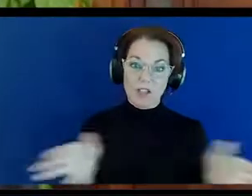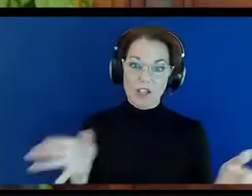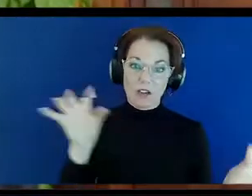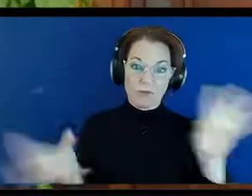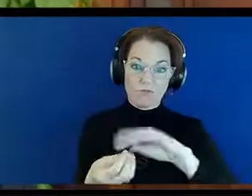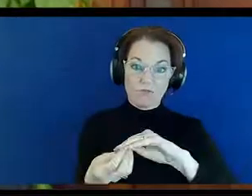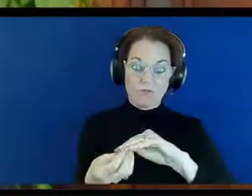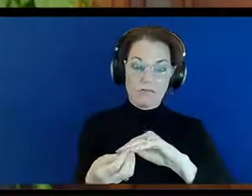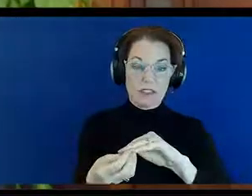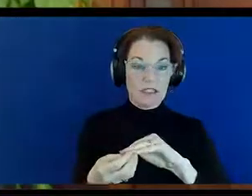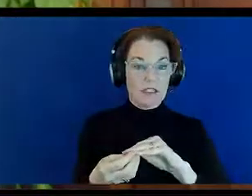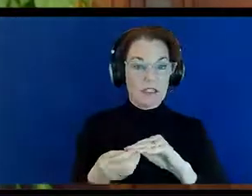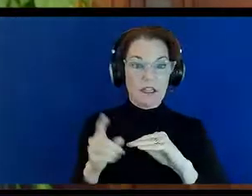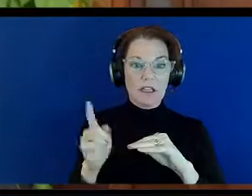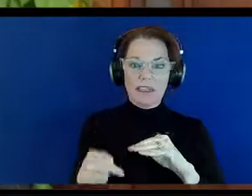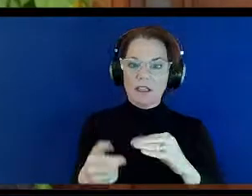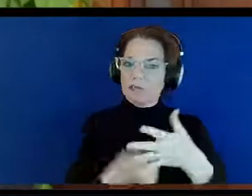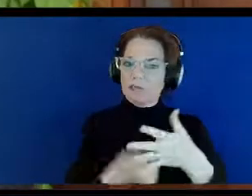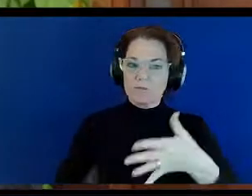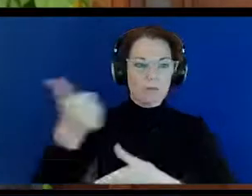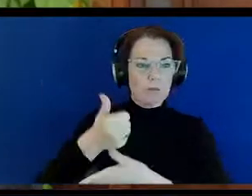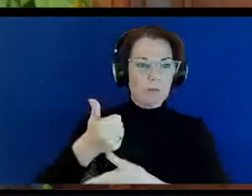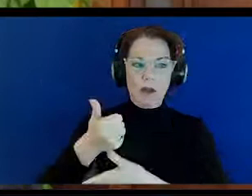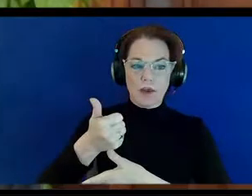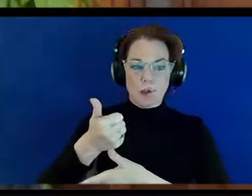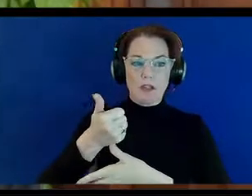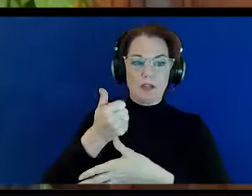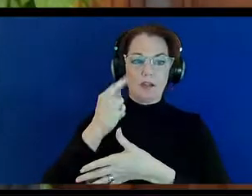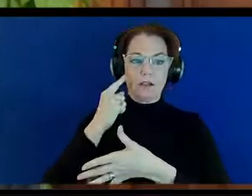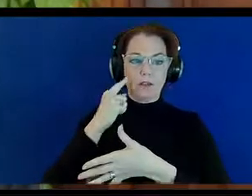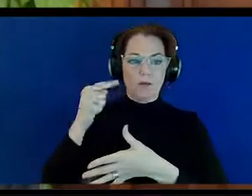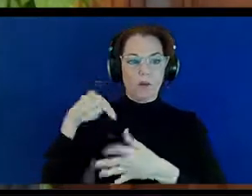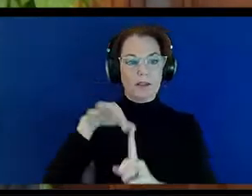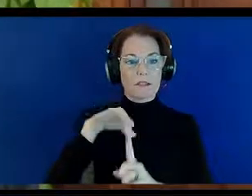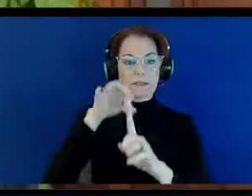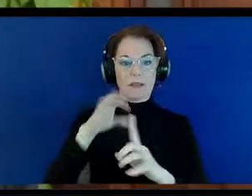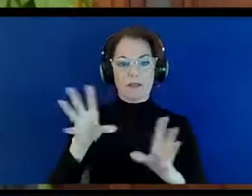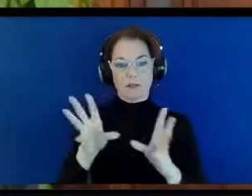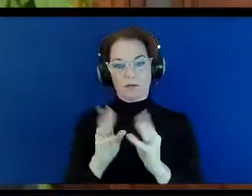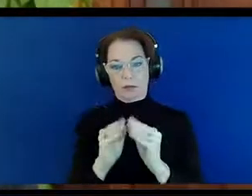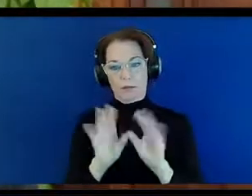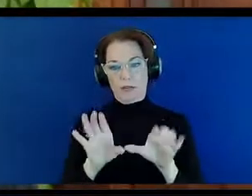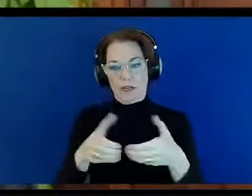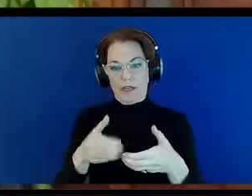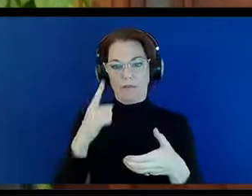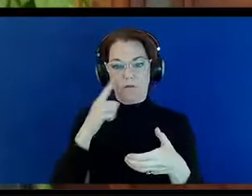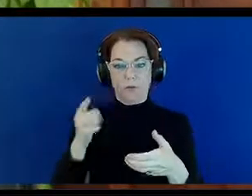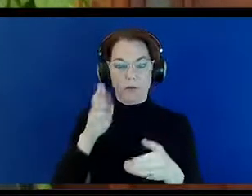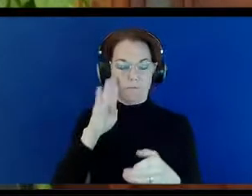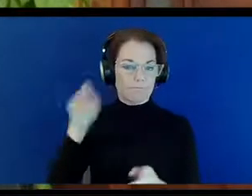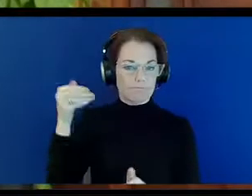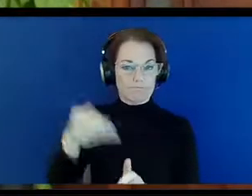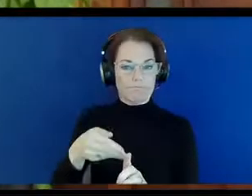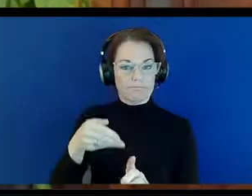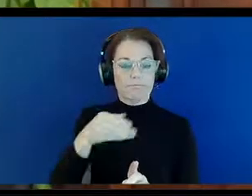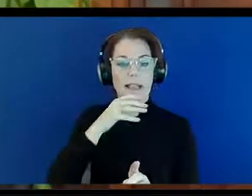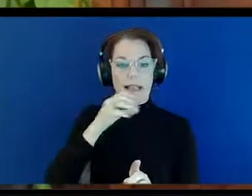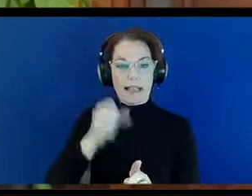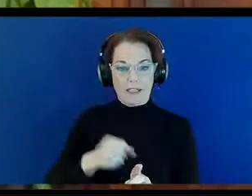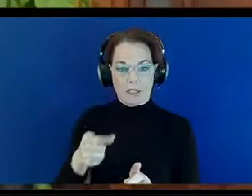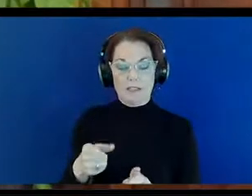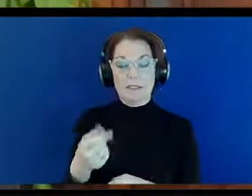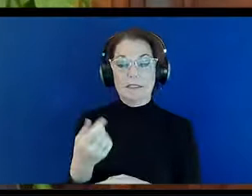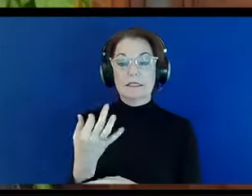been a long-standing priority of the Special Committee on Aging. In October of 2019, the committee released